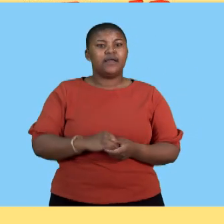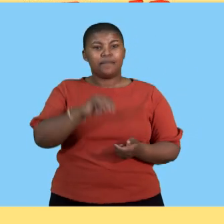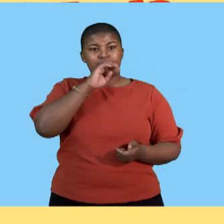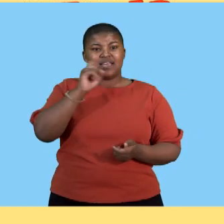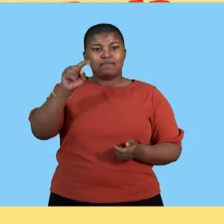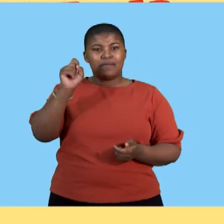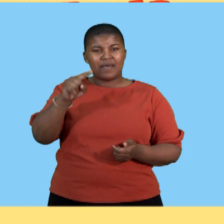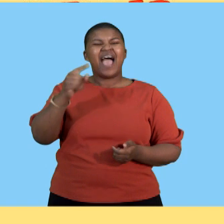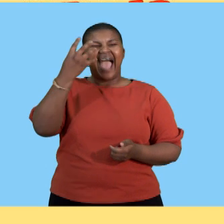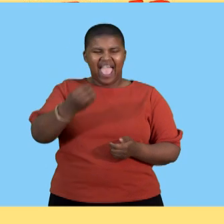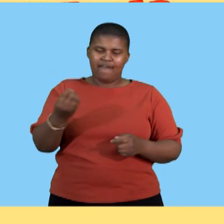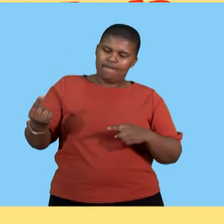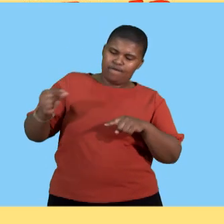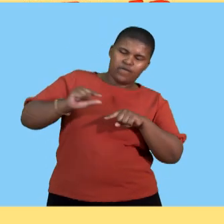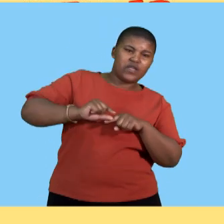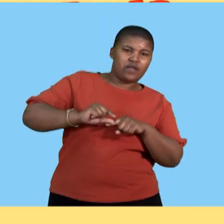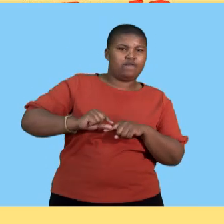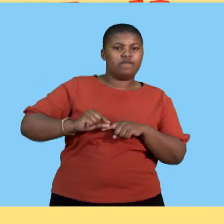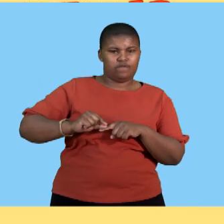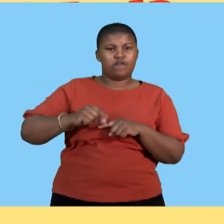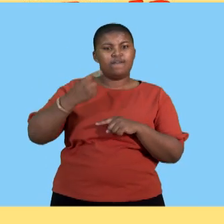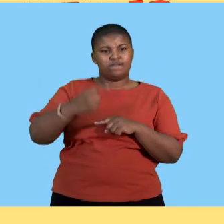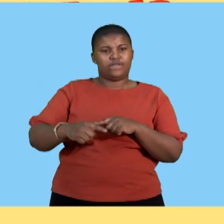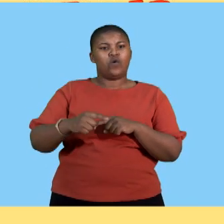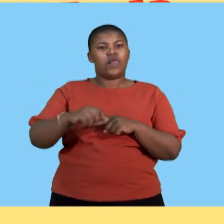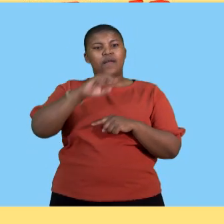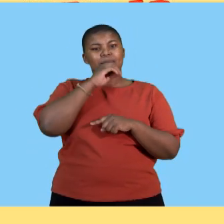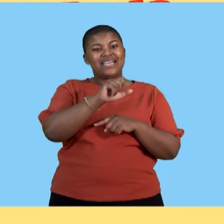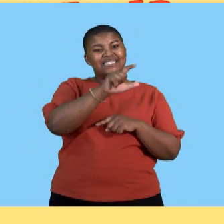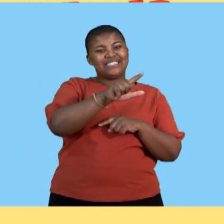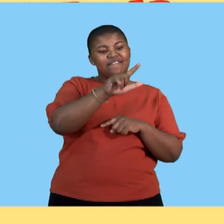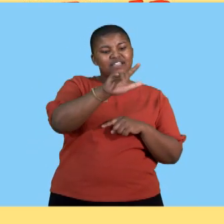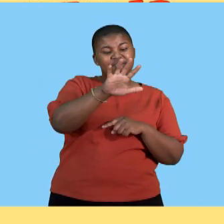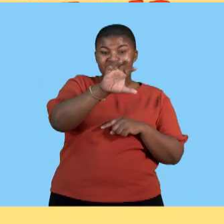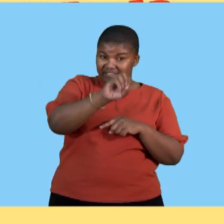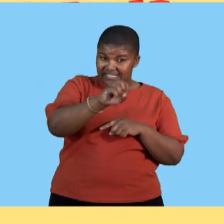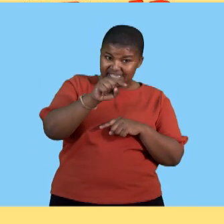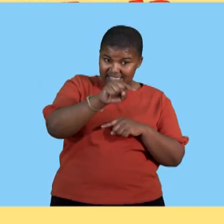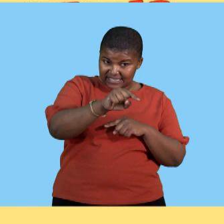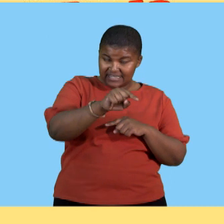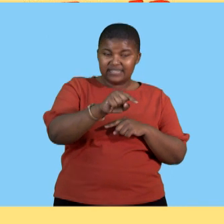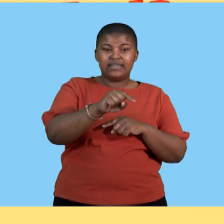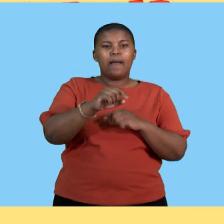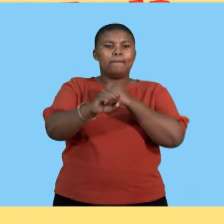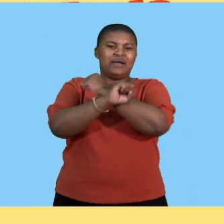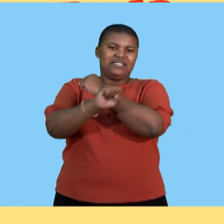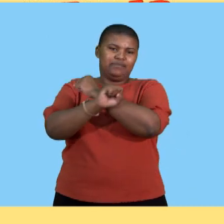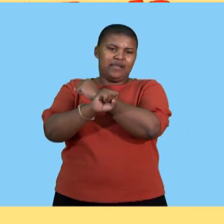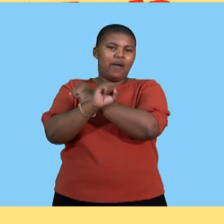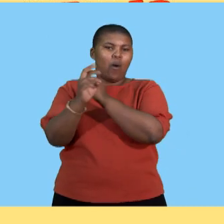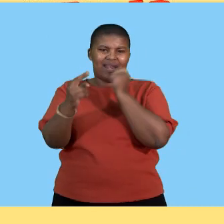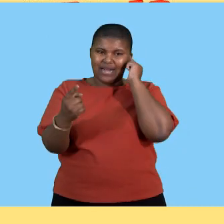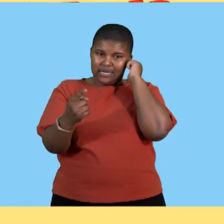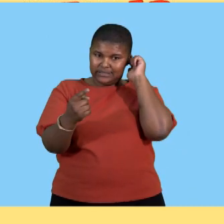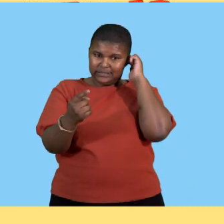we're going to have contributions, rand for rand. That means we're taking the 750, we multiply